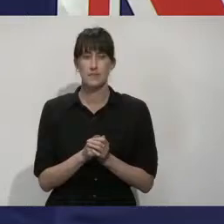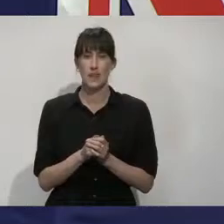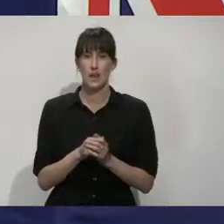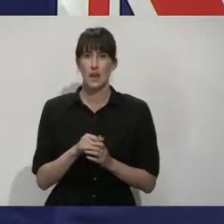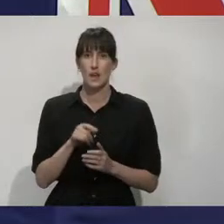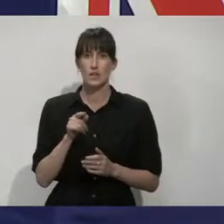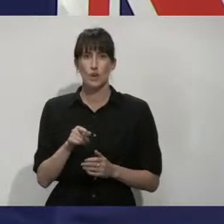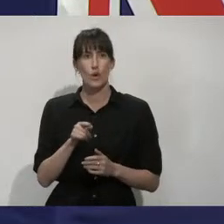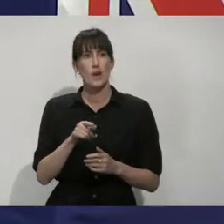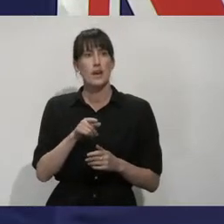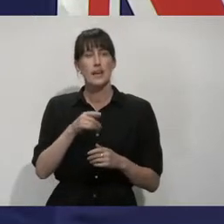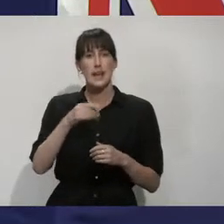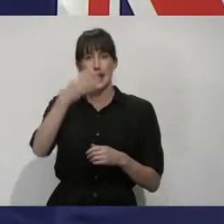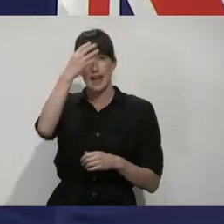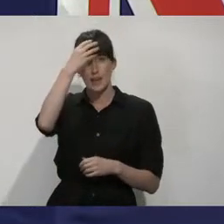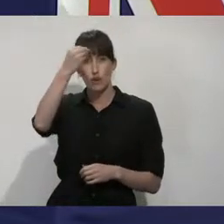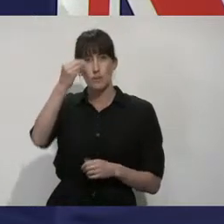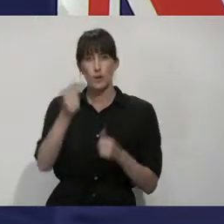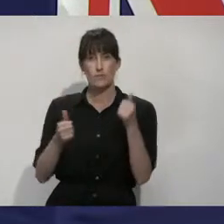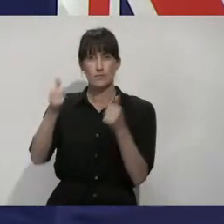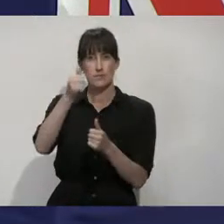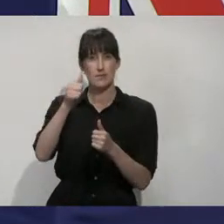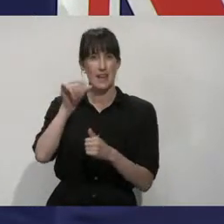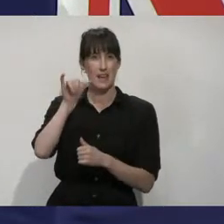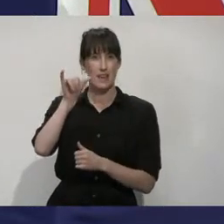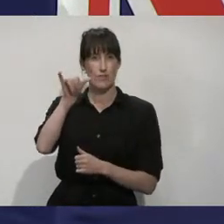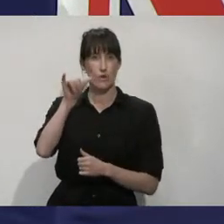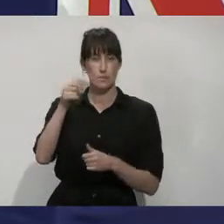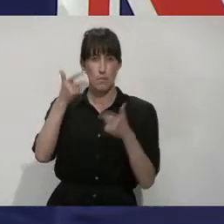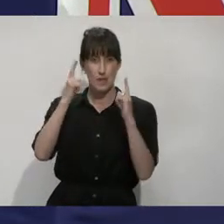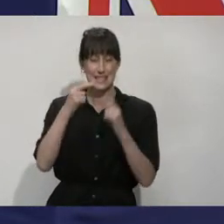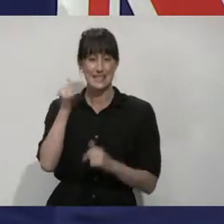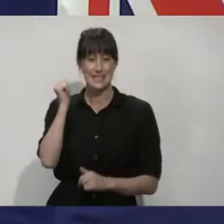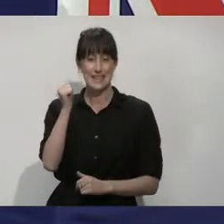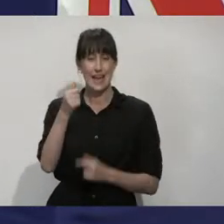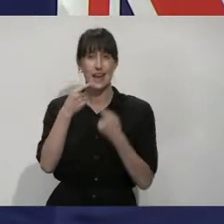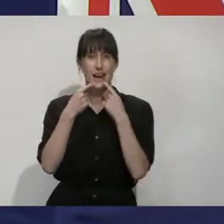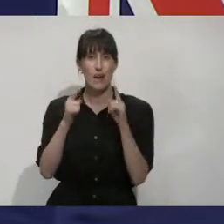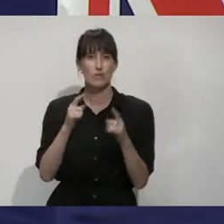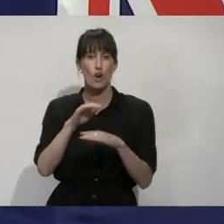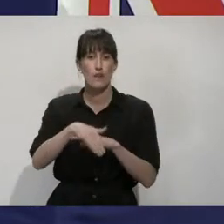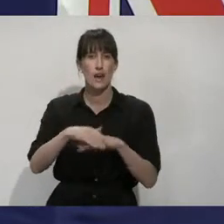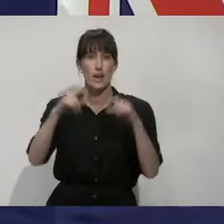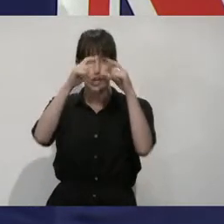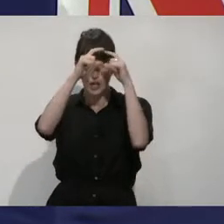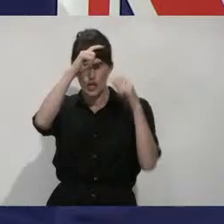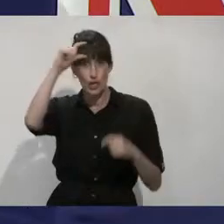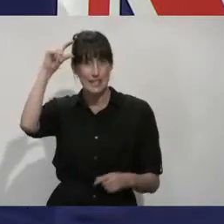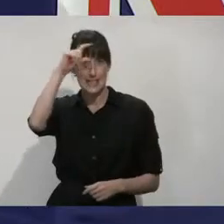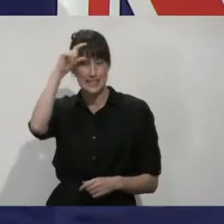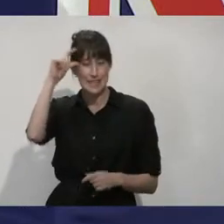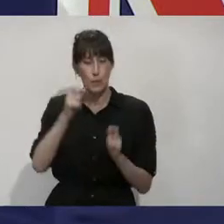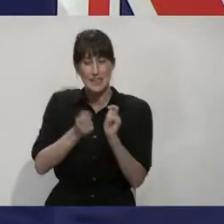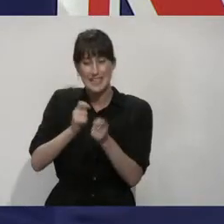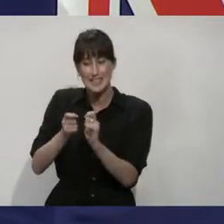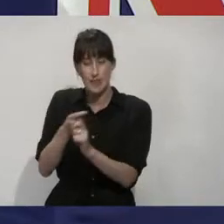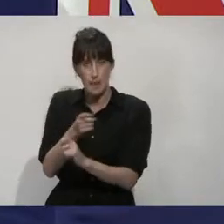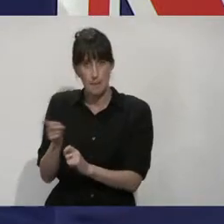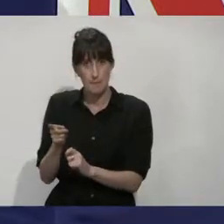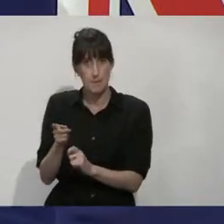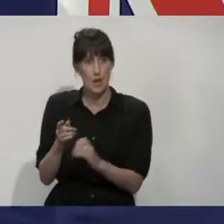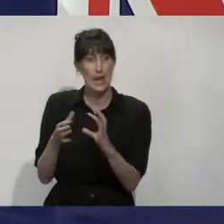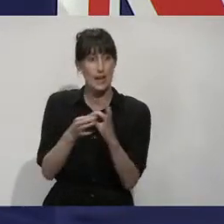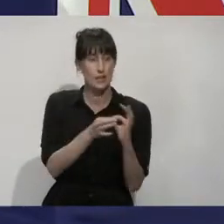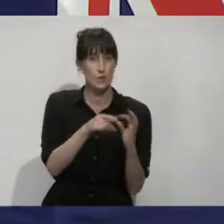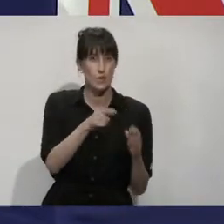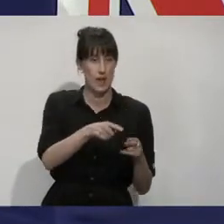that they are on the path of infection from the guest through to the maintenance worker. Very unlikely. In fact, there's been some